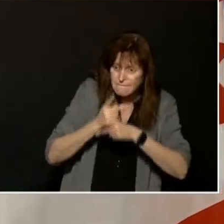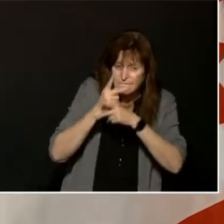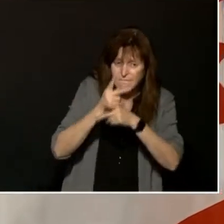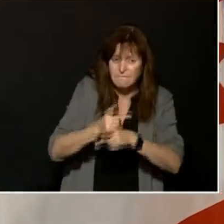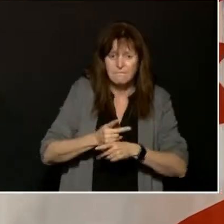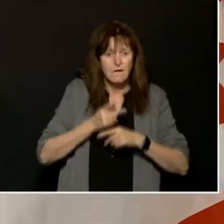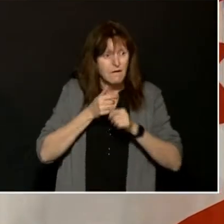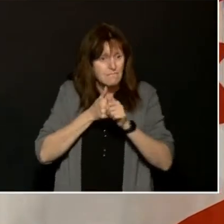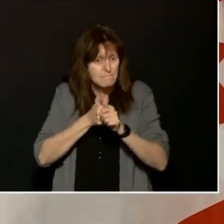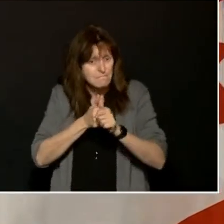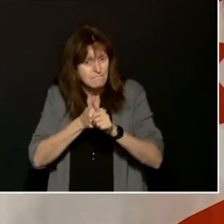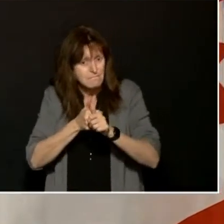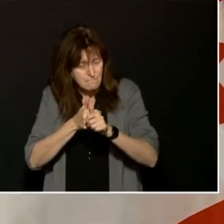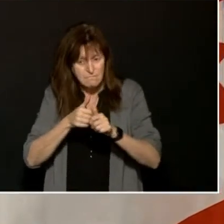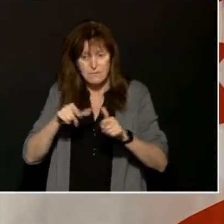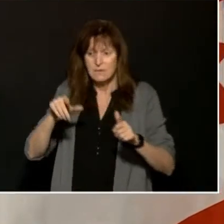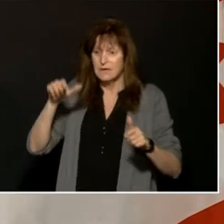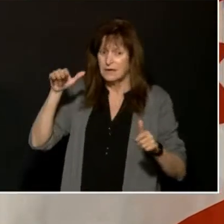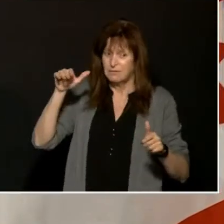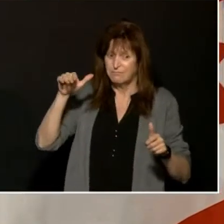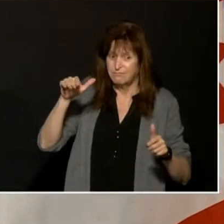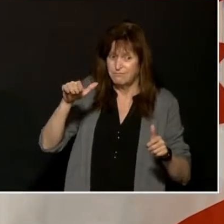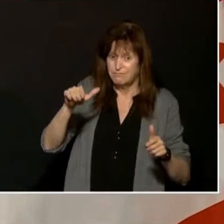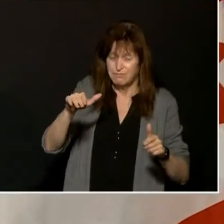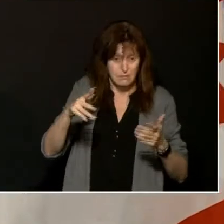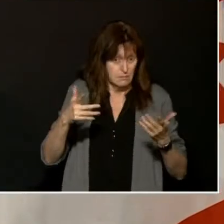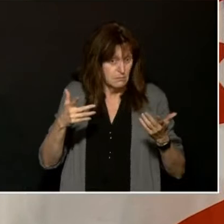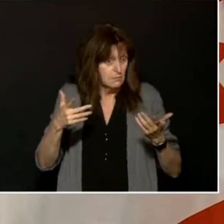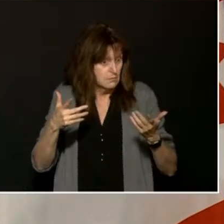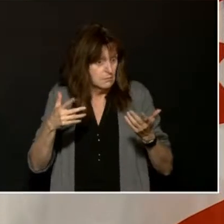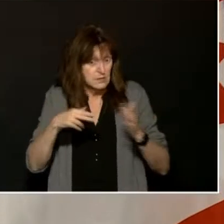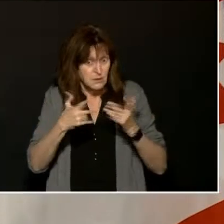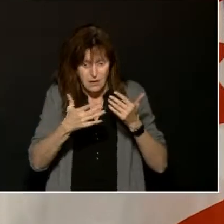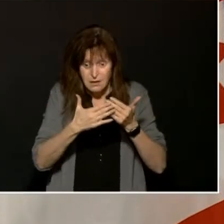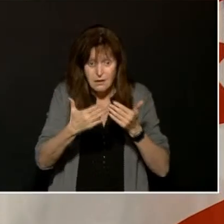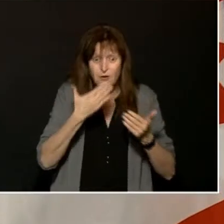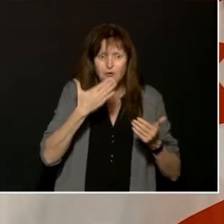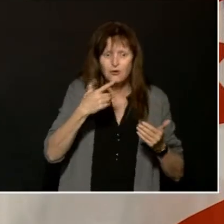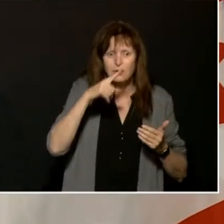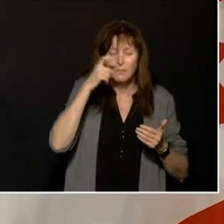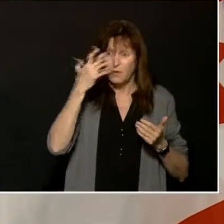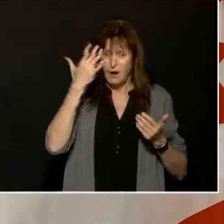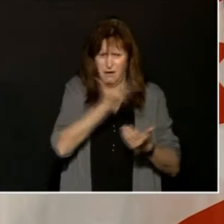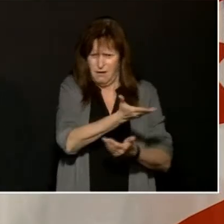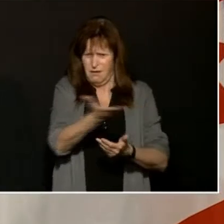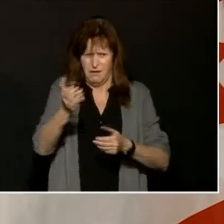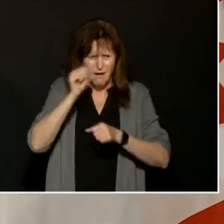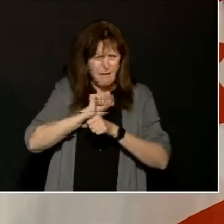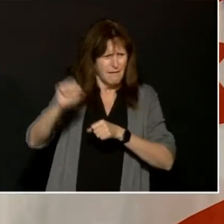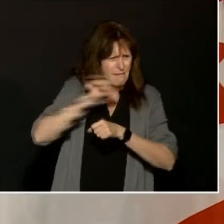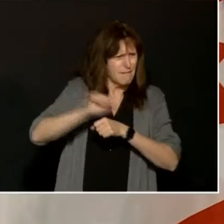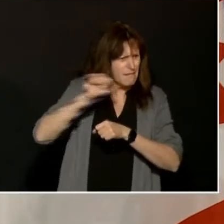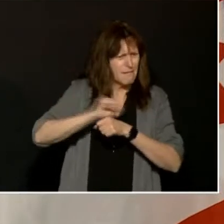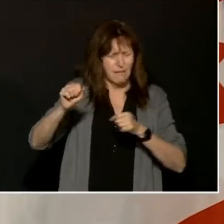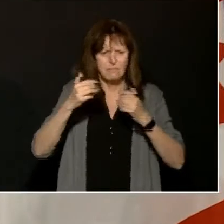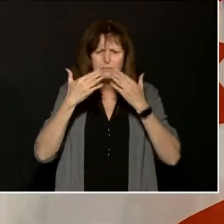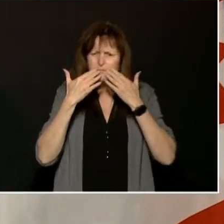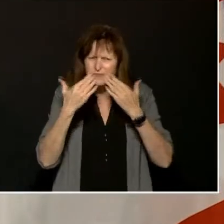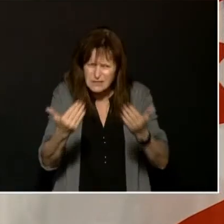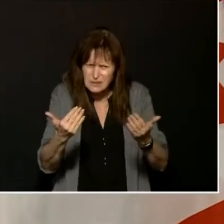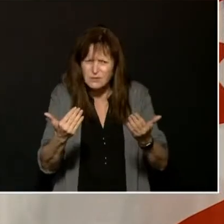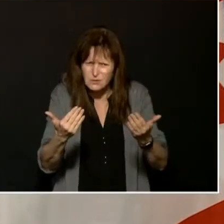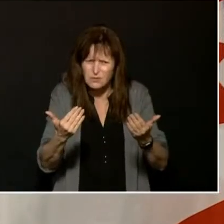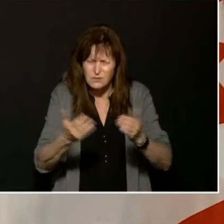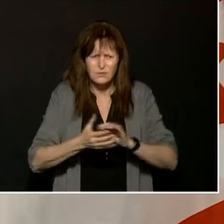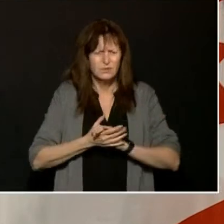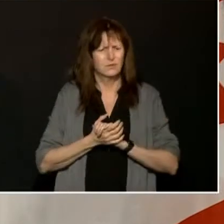gets us to a good summer. That's thanks to your work. You'll see in the data today that the numbers of cases and hospitalizations are